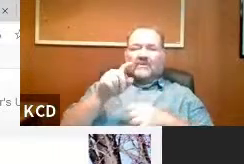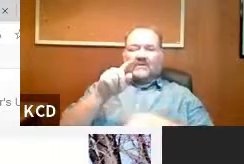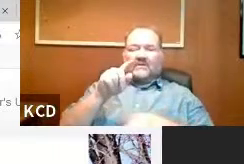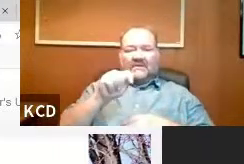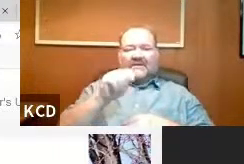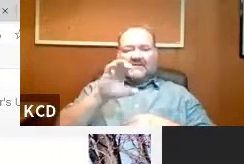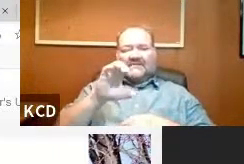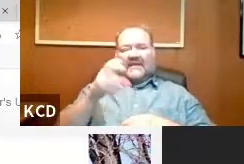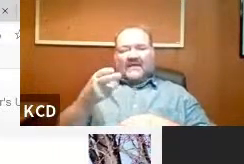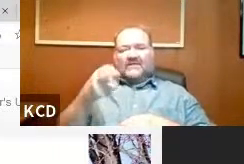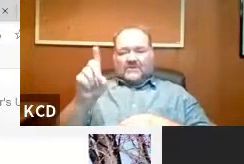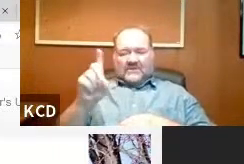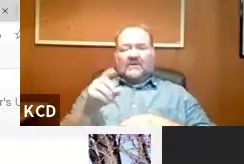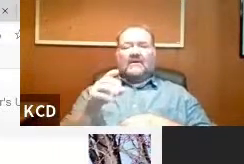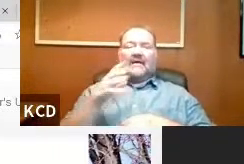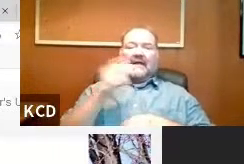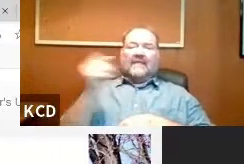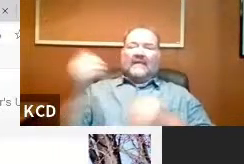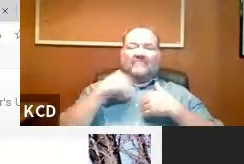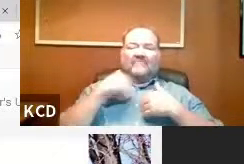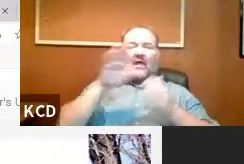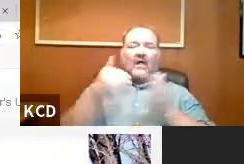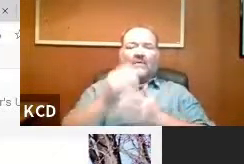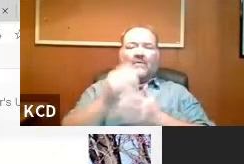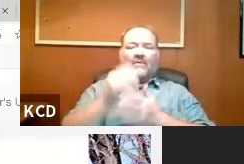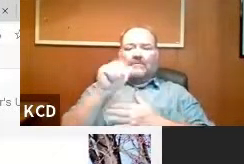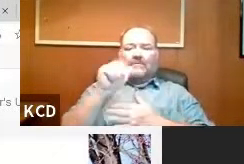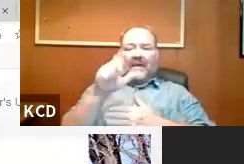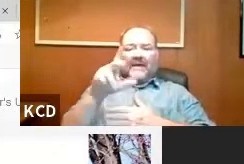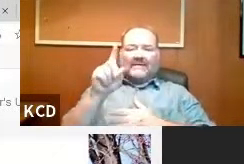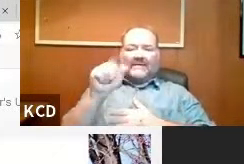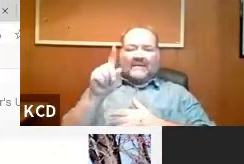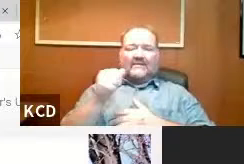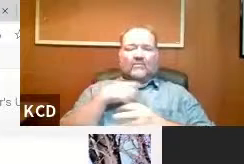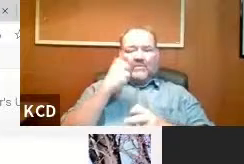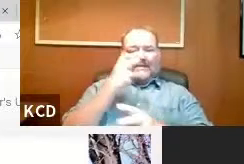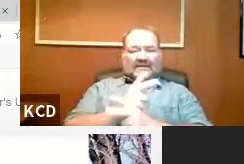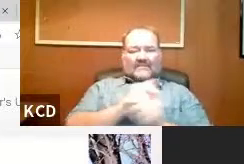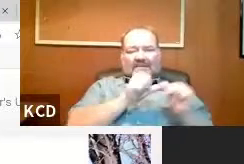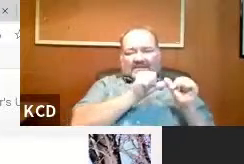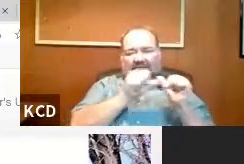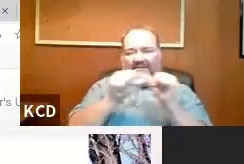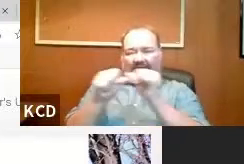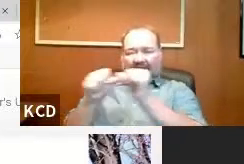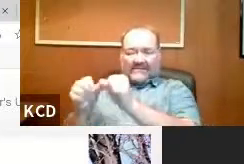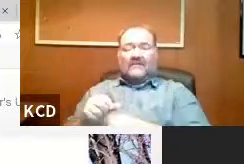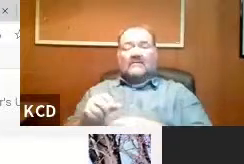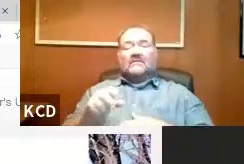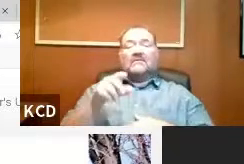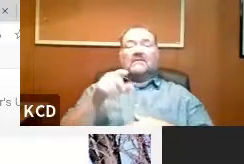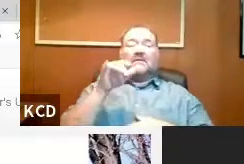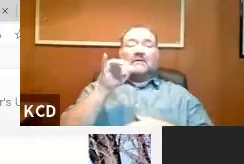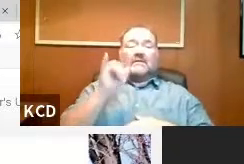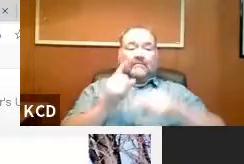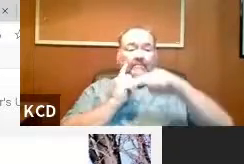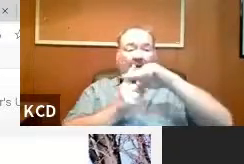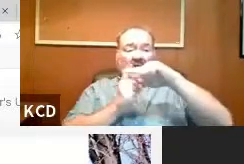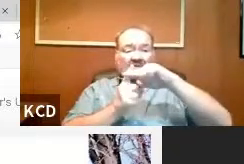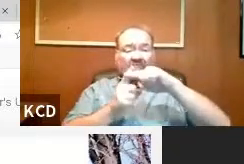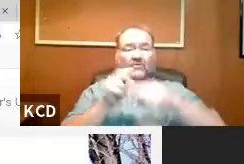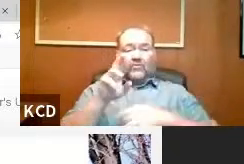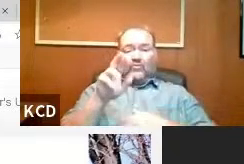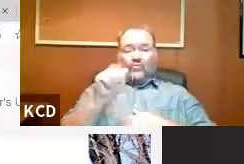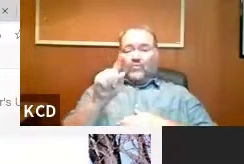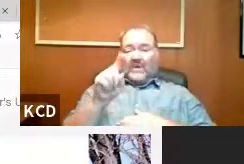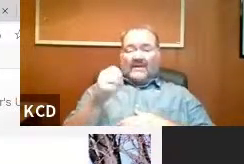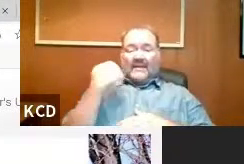had all the back data for this, and we wanted to be able to keep it consistent. Our daily positivity rate as of Sunday, which was the last